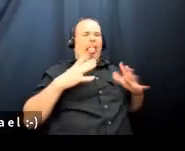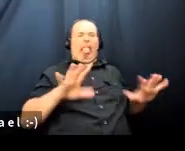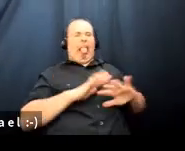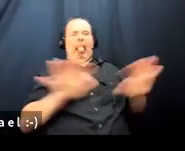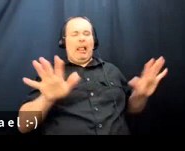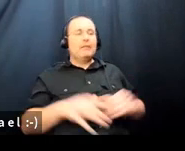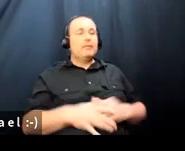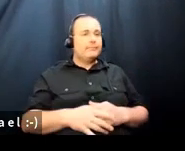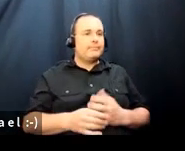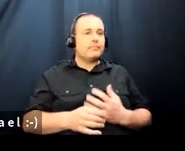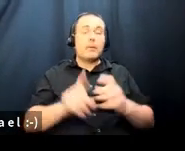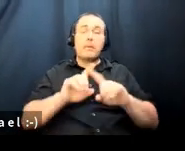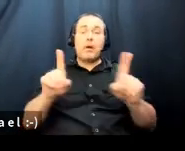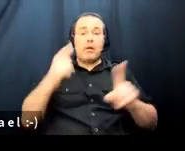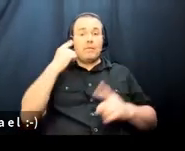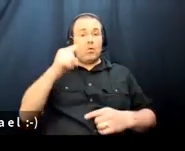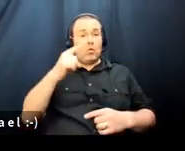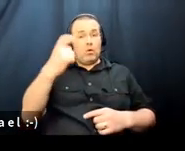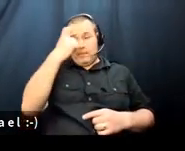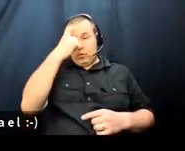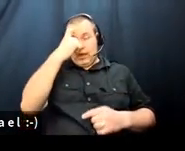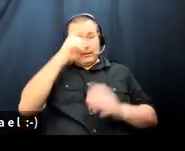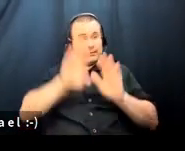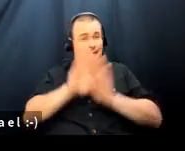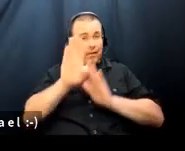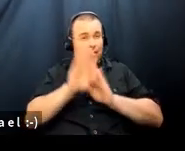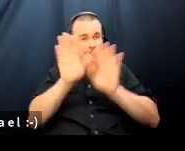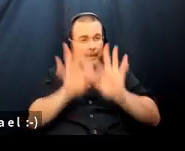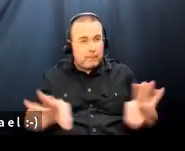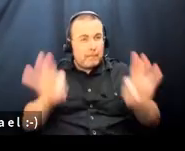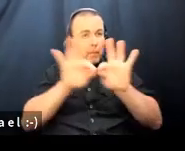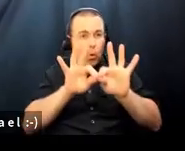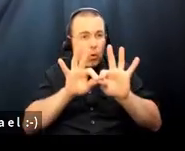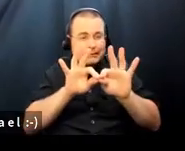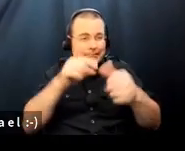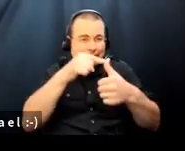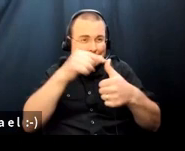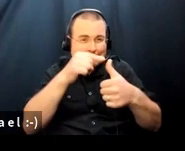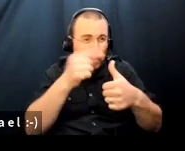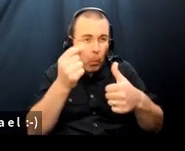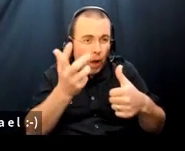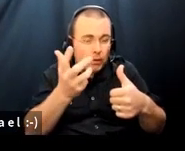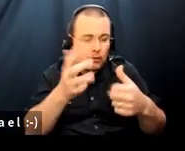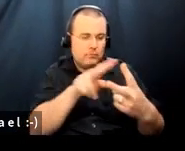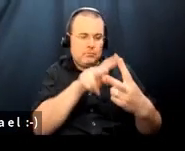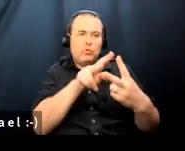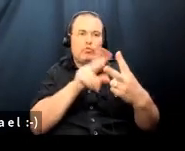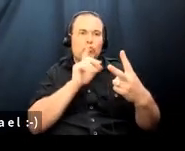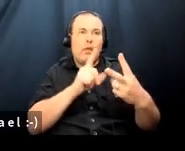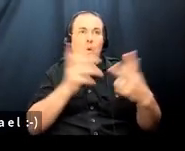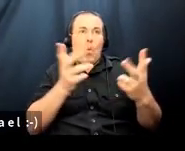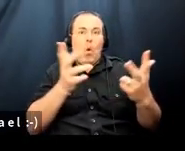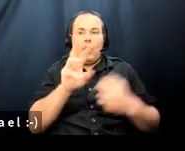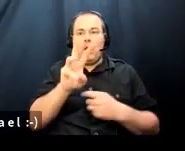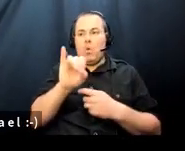for brain development is what winds your child up and what soothes them. Because